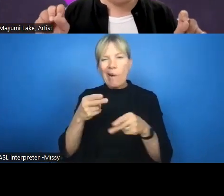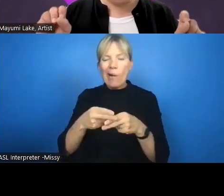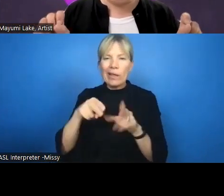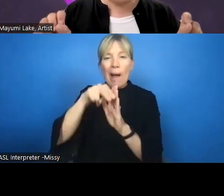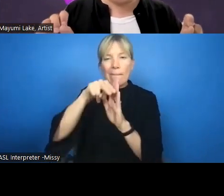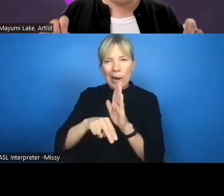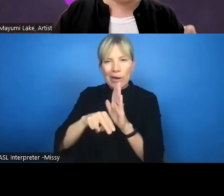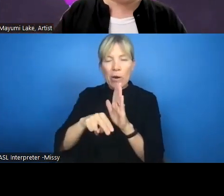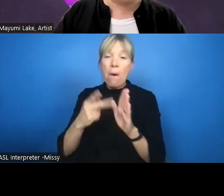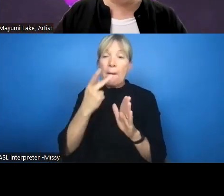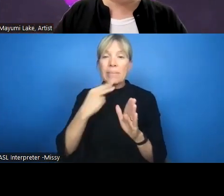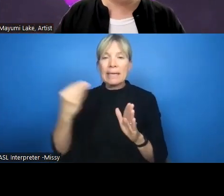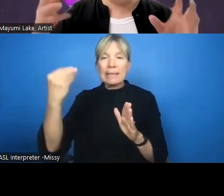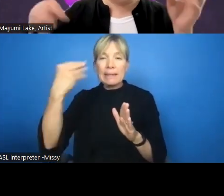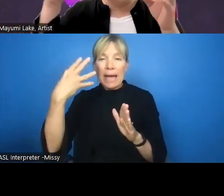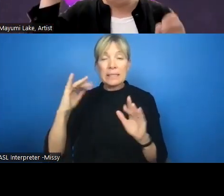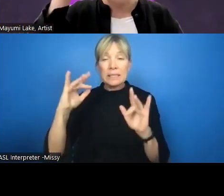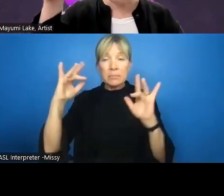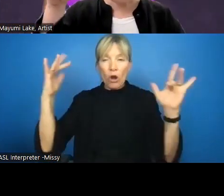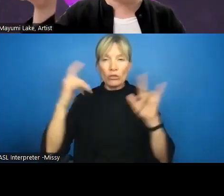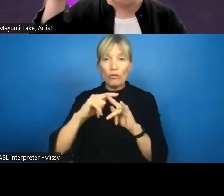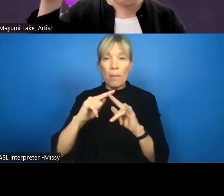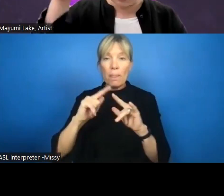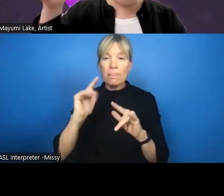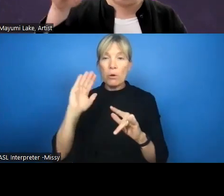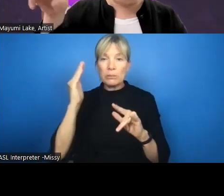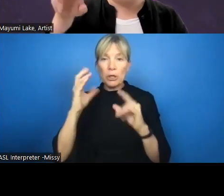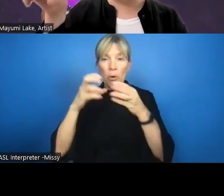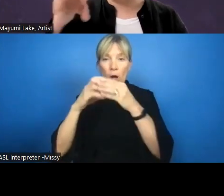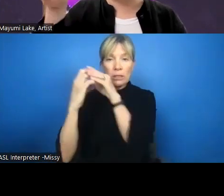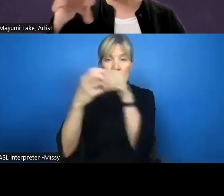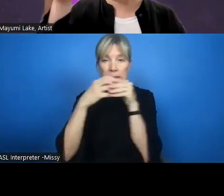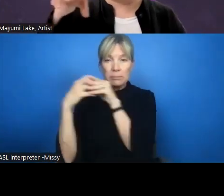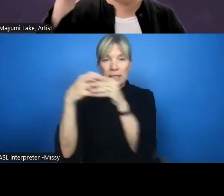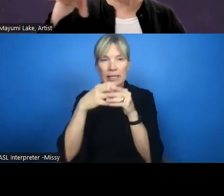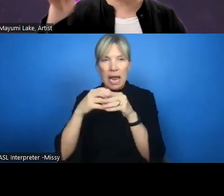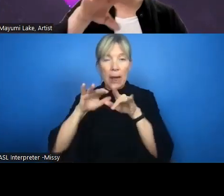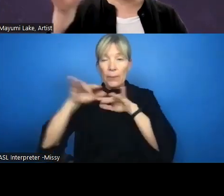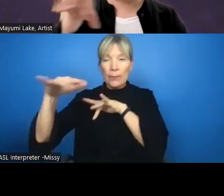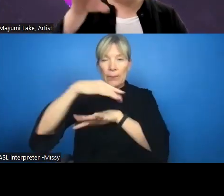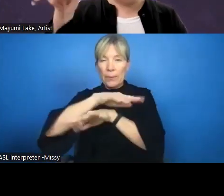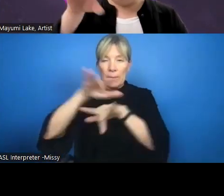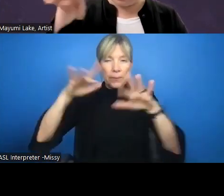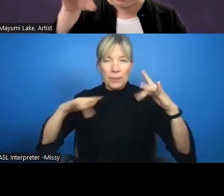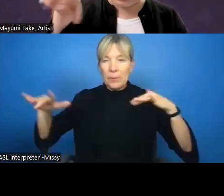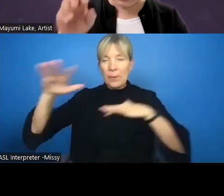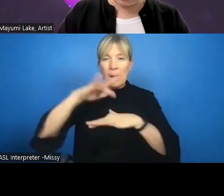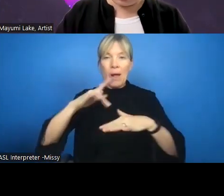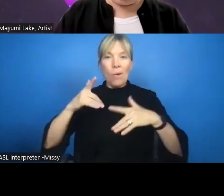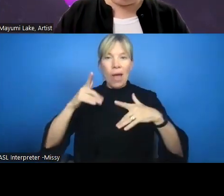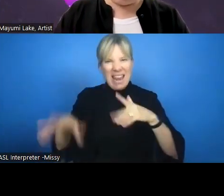So the pink lights and the sparkles from the mirror balls spin and then fill the space and add a